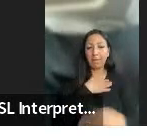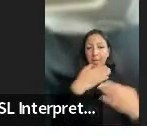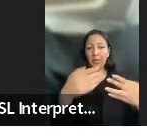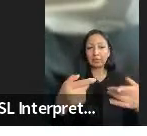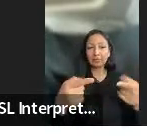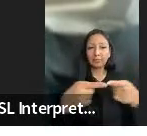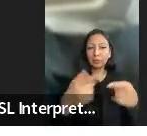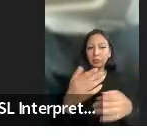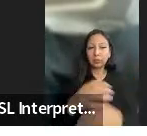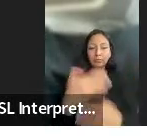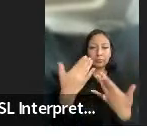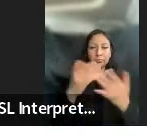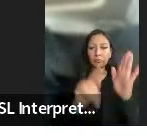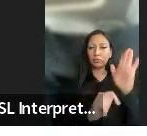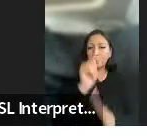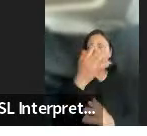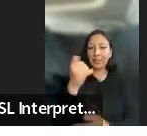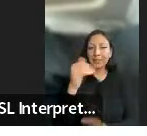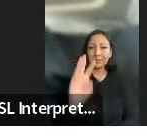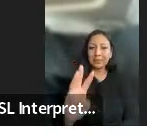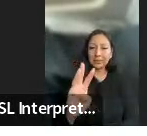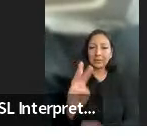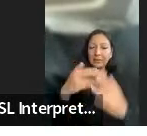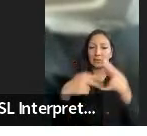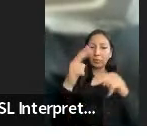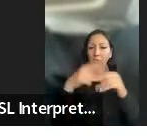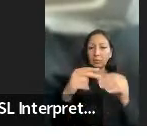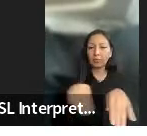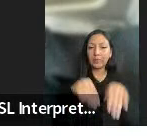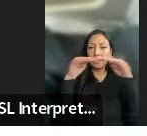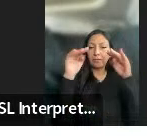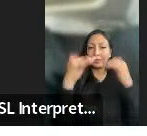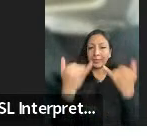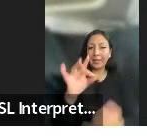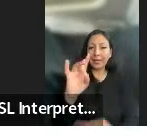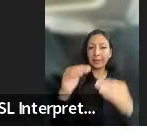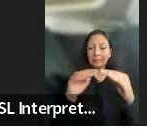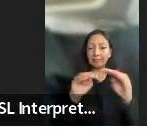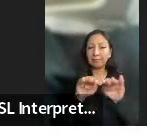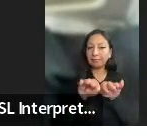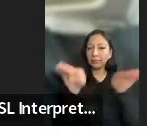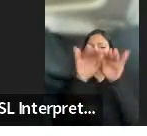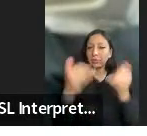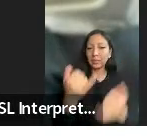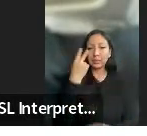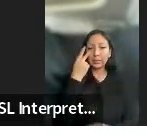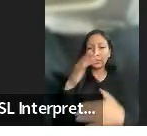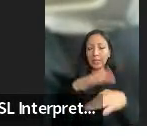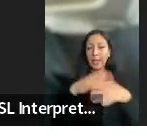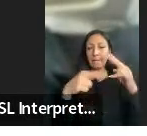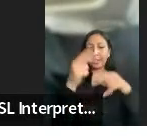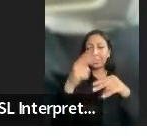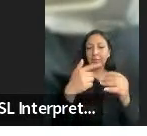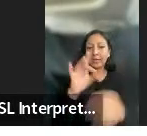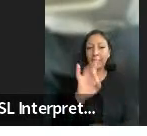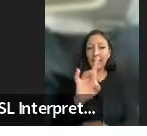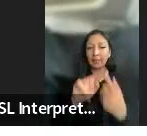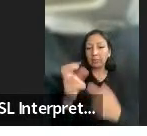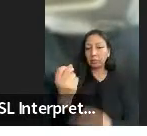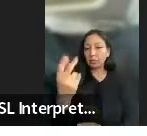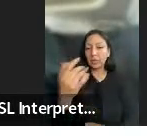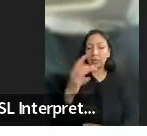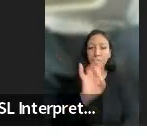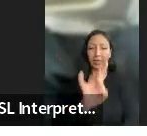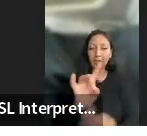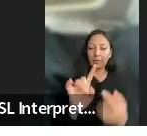go up to 6 stories. Why is it 8 stories? In this case, we could be looking at buildings that would go from 8 to 12 or 8